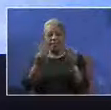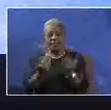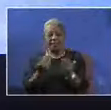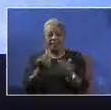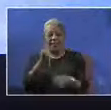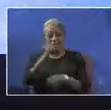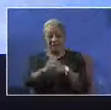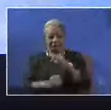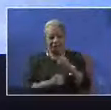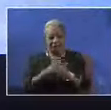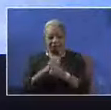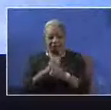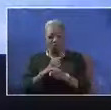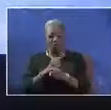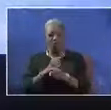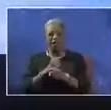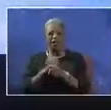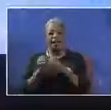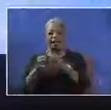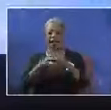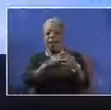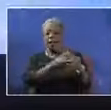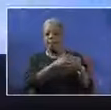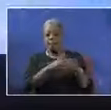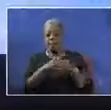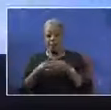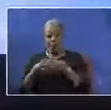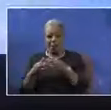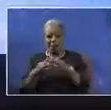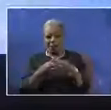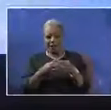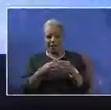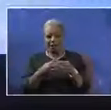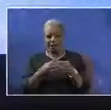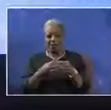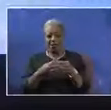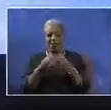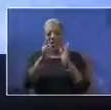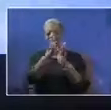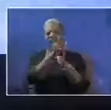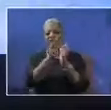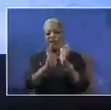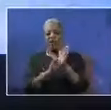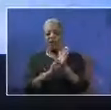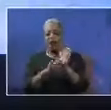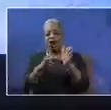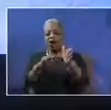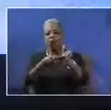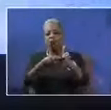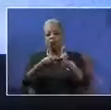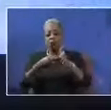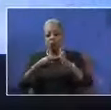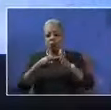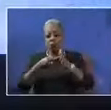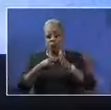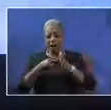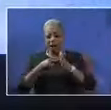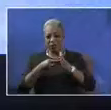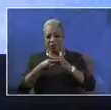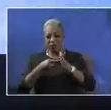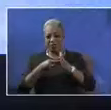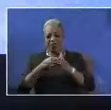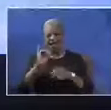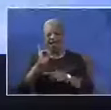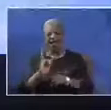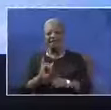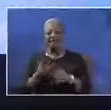the Constitution of the United States. The Constitution of the United States requires that a